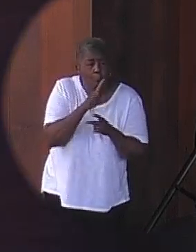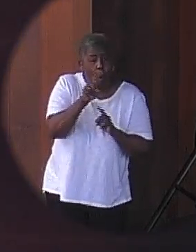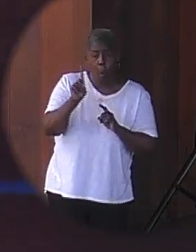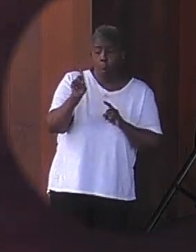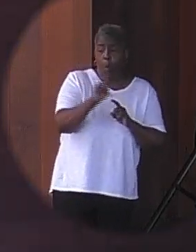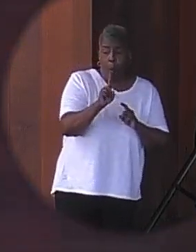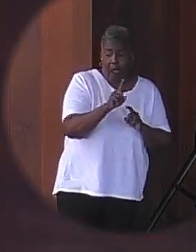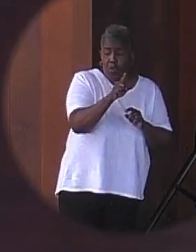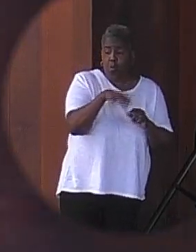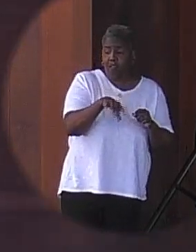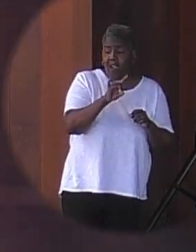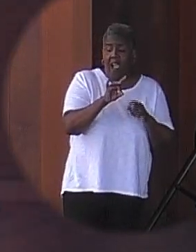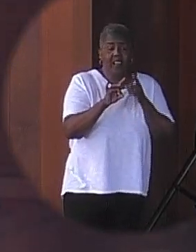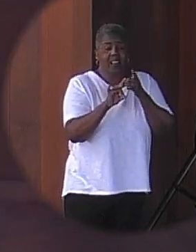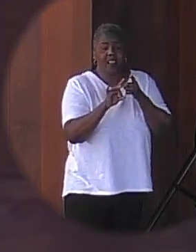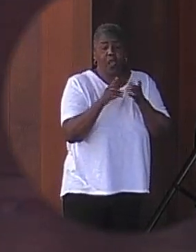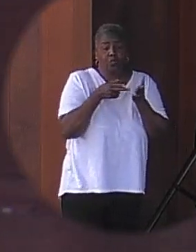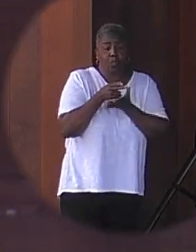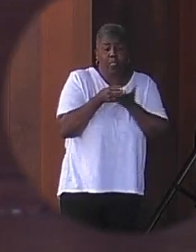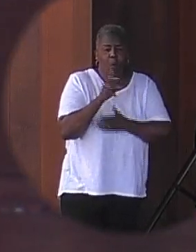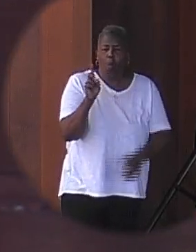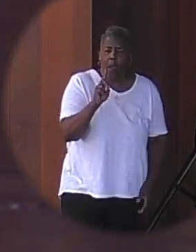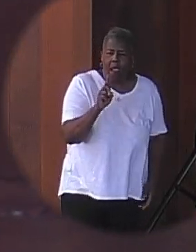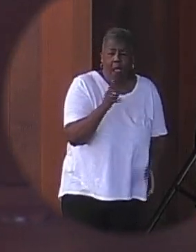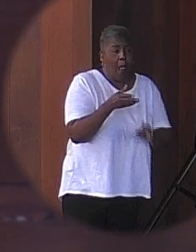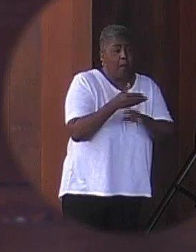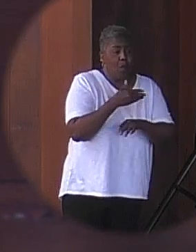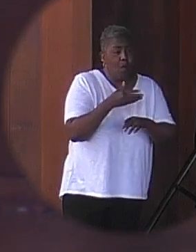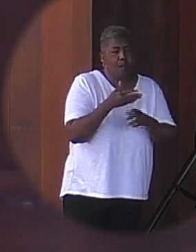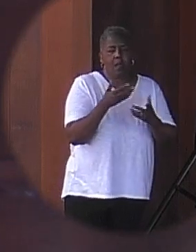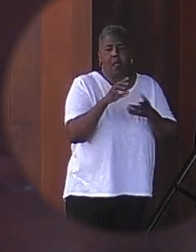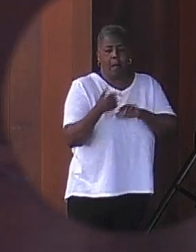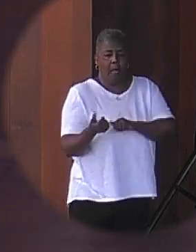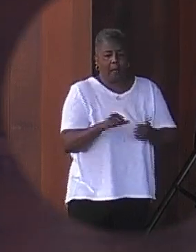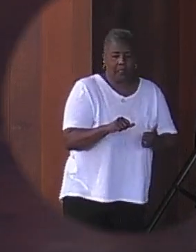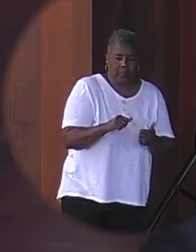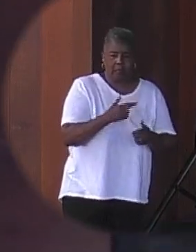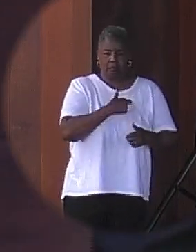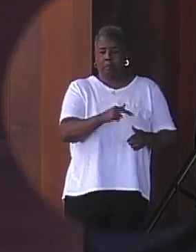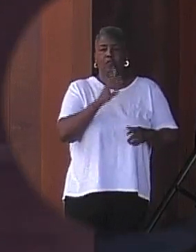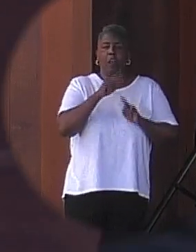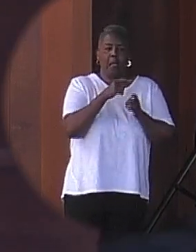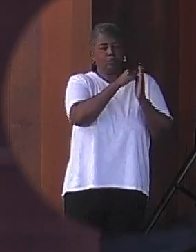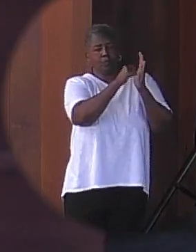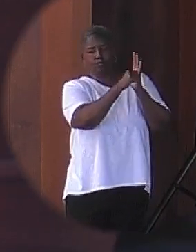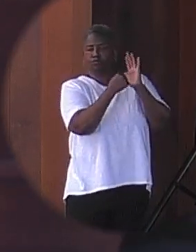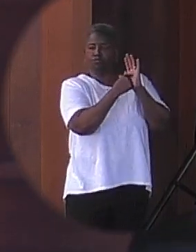Where do you find truth? And before you get all Baptist and religious on me and talk about